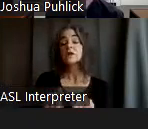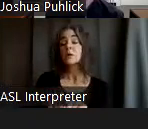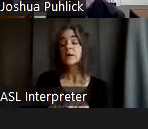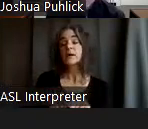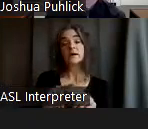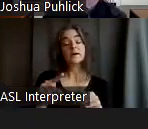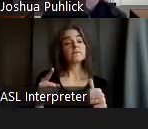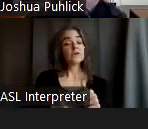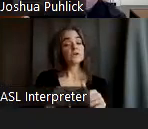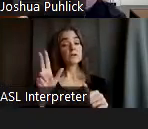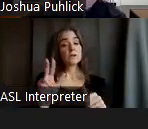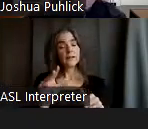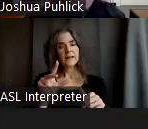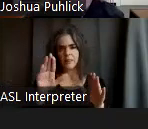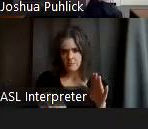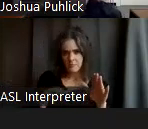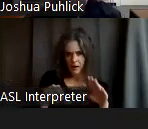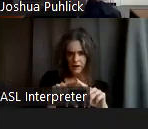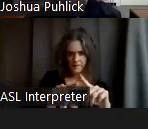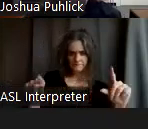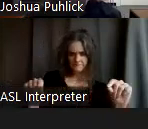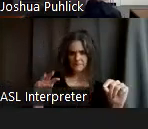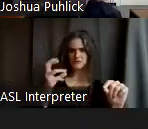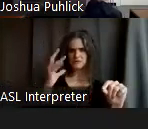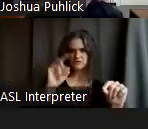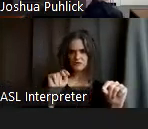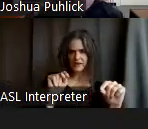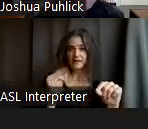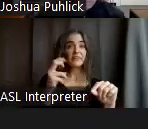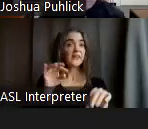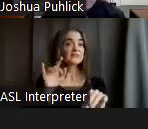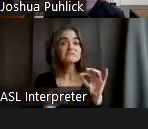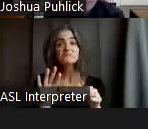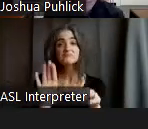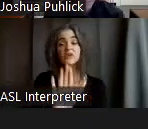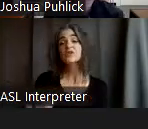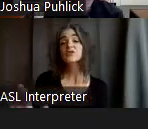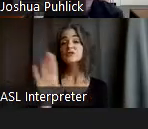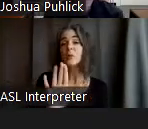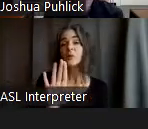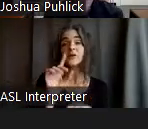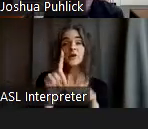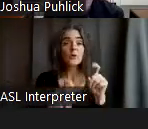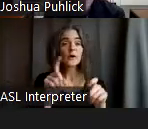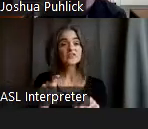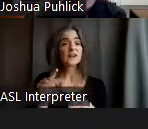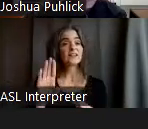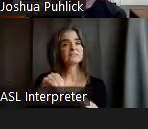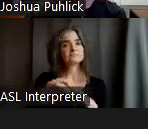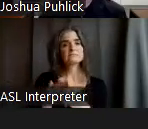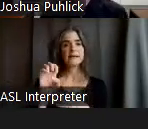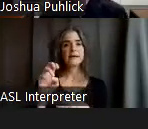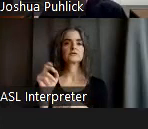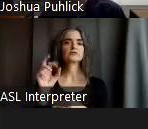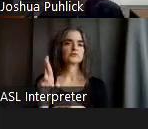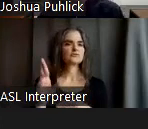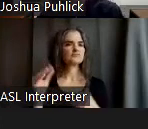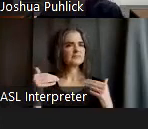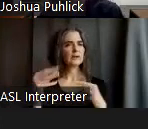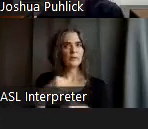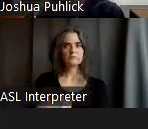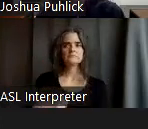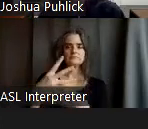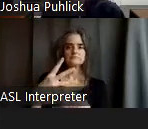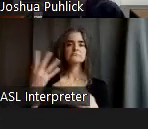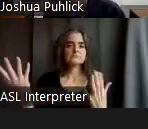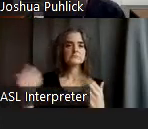the chat icon at the bottom of your screen, then simply type your question in the chat box and press enter. Please make sure your questions are